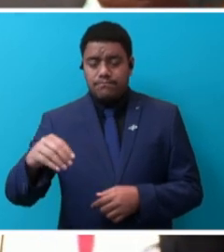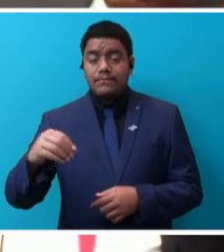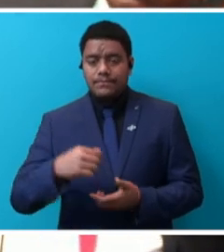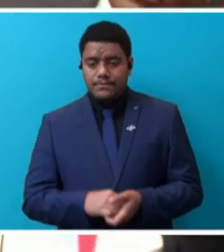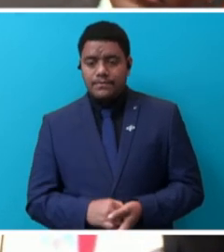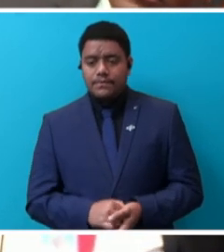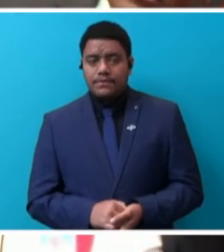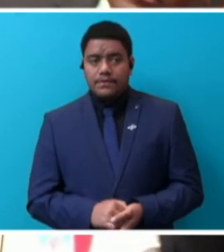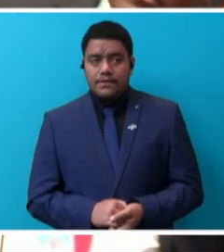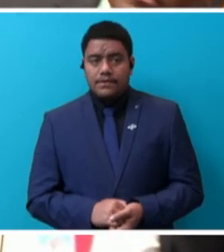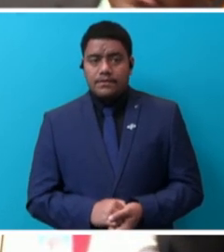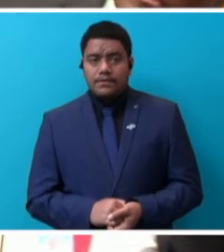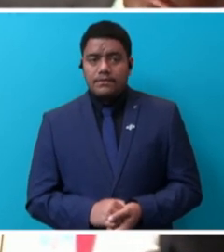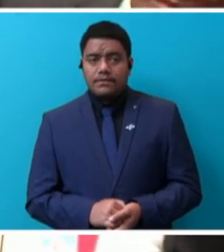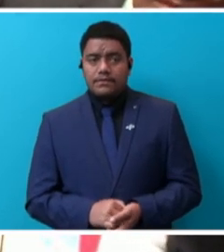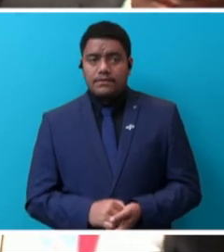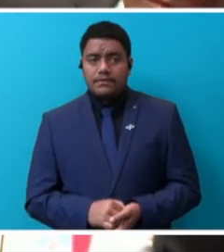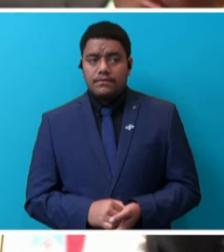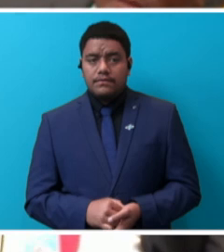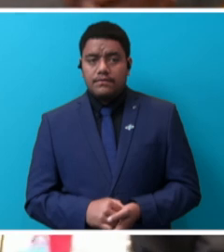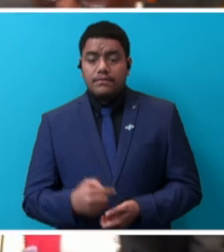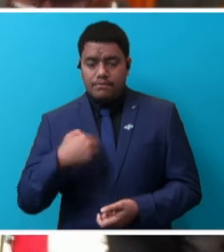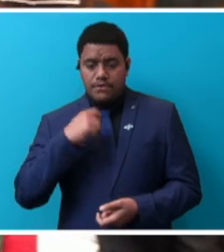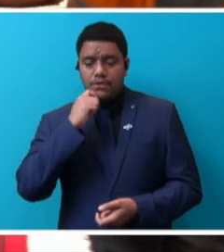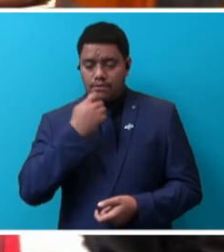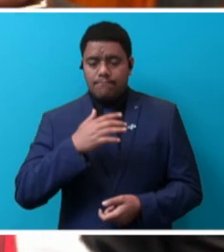politician said, I will gravel your Tahsil road,